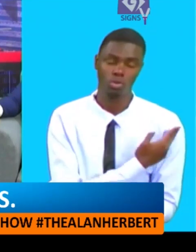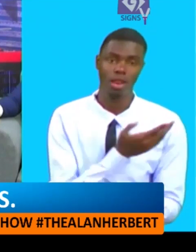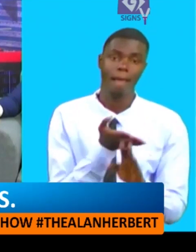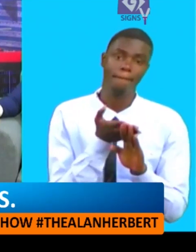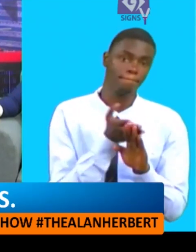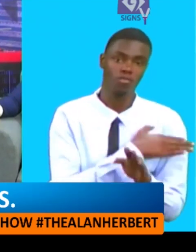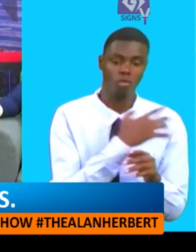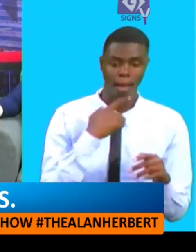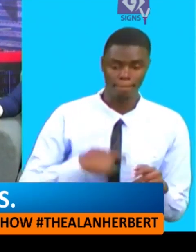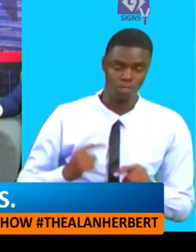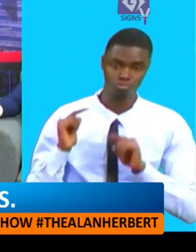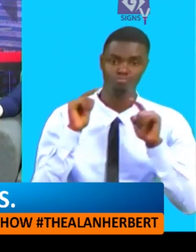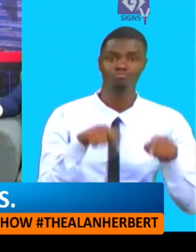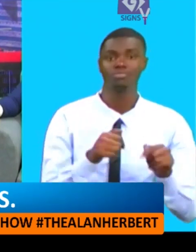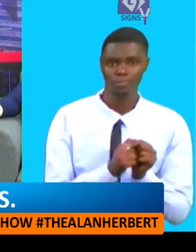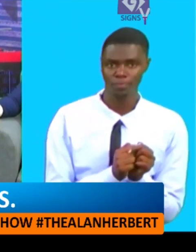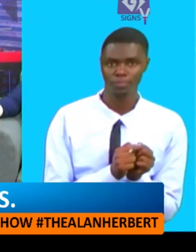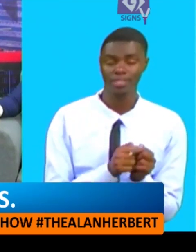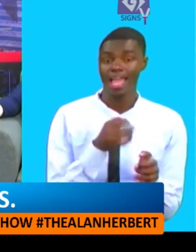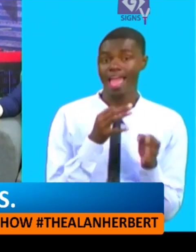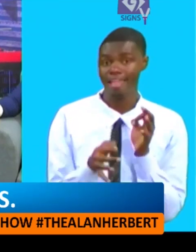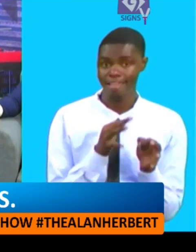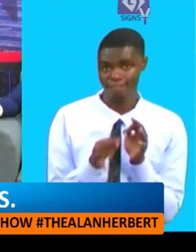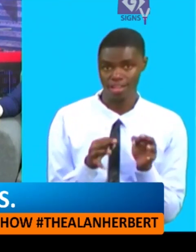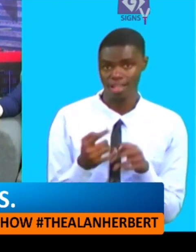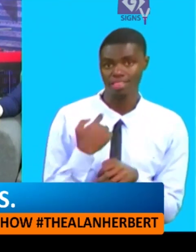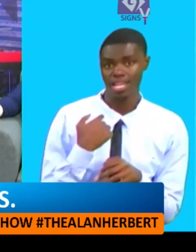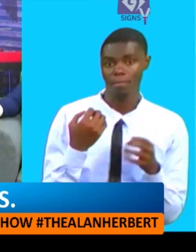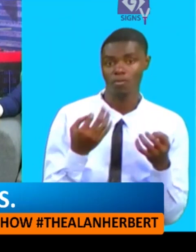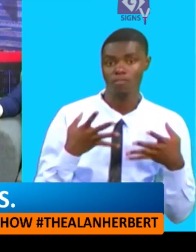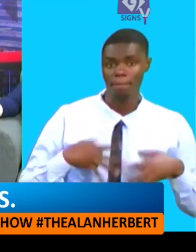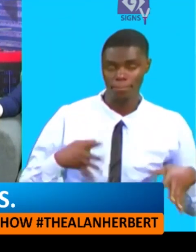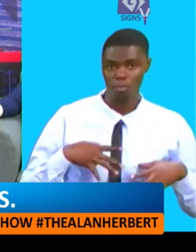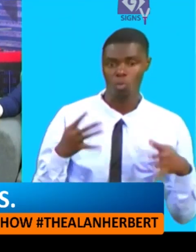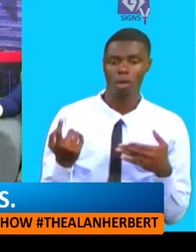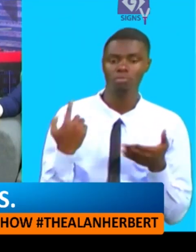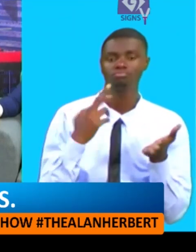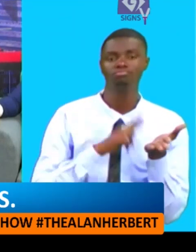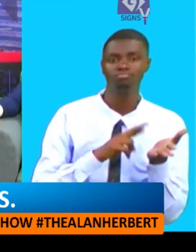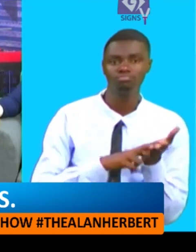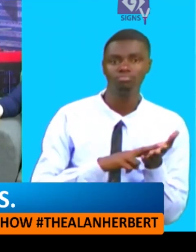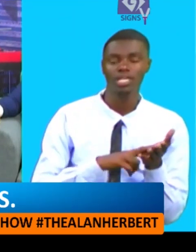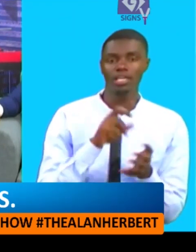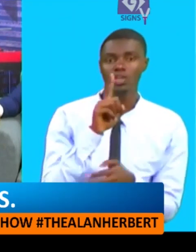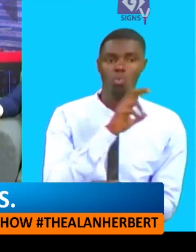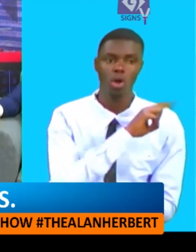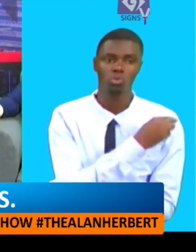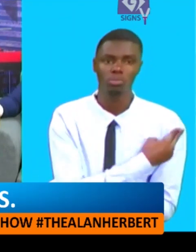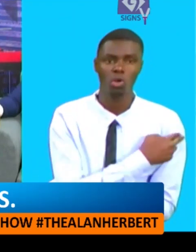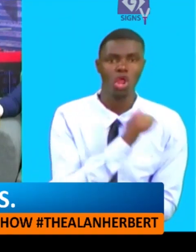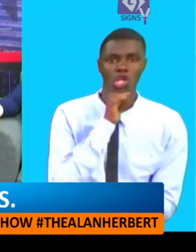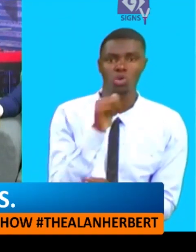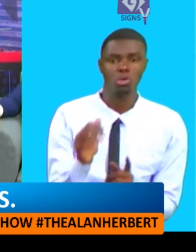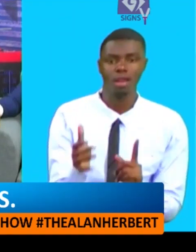even before a person goes there for services. What if the number of people who have subscribed to a particular facility, they do